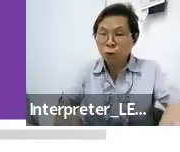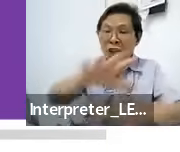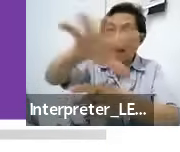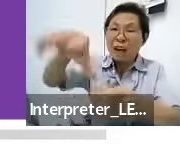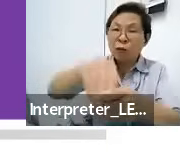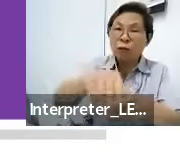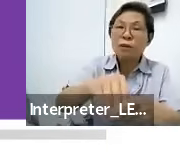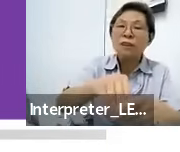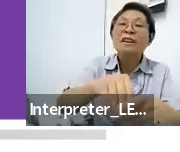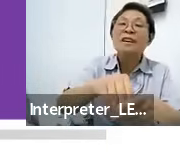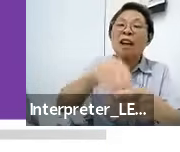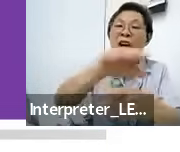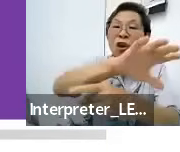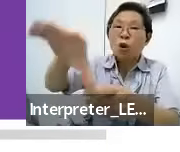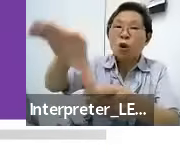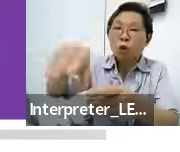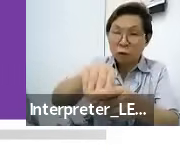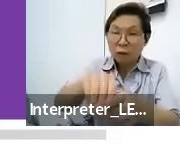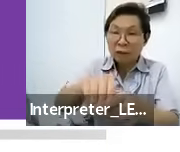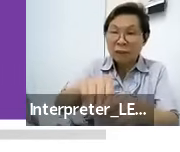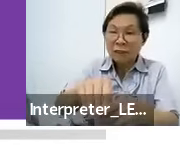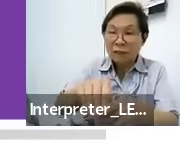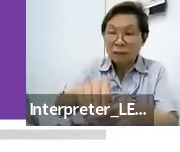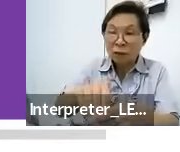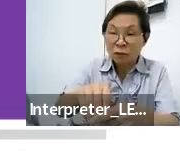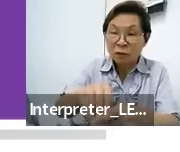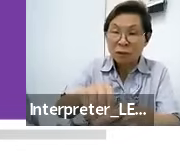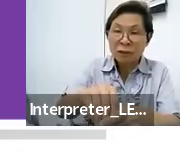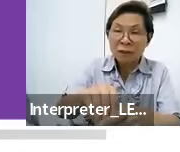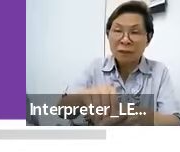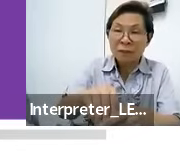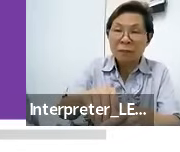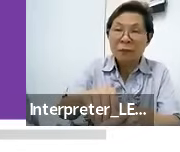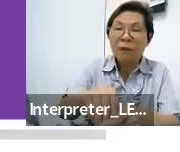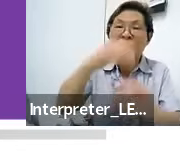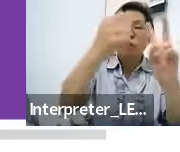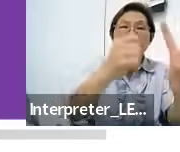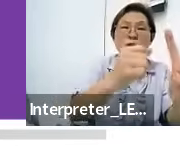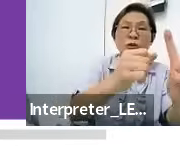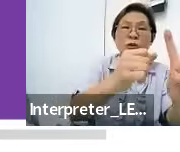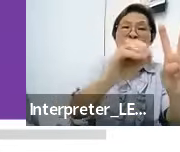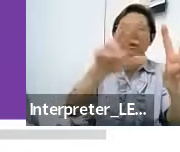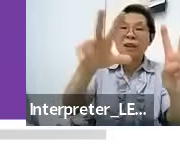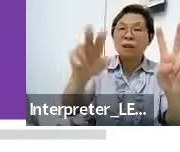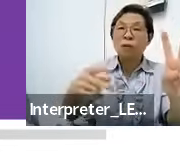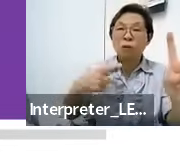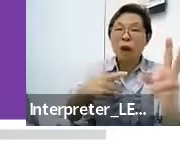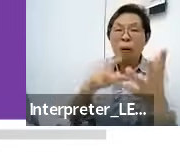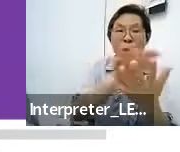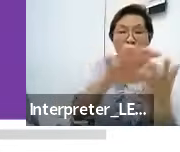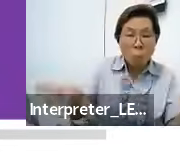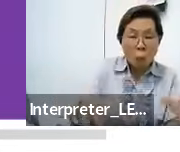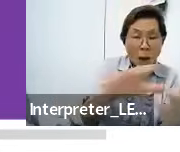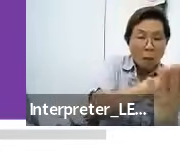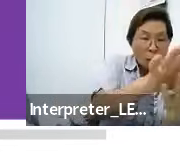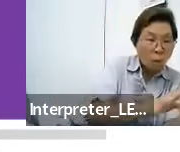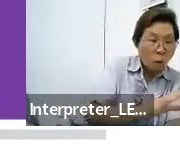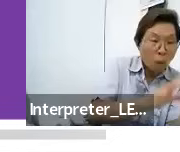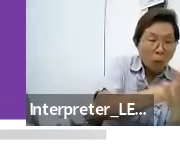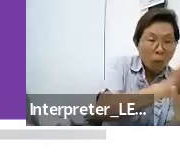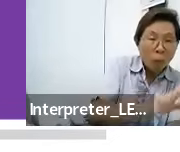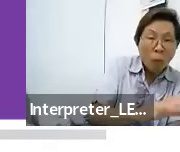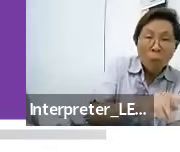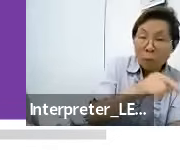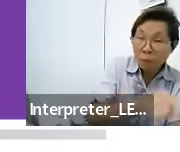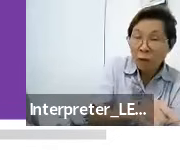in 2013, my colleague and I, we have sort of came out with this framework that show all the variables